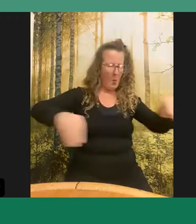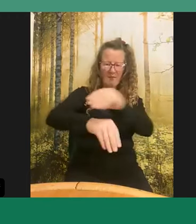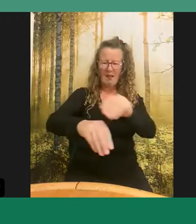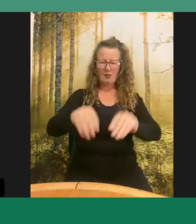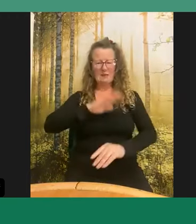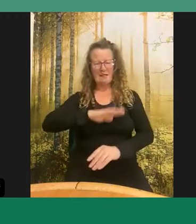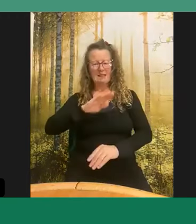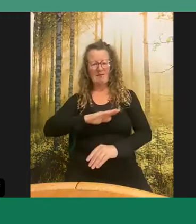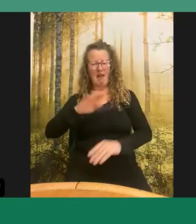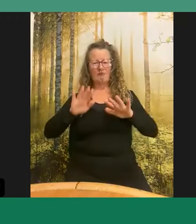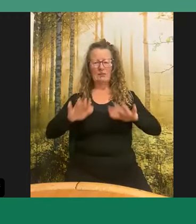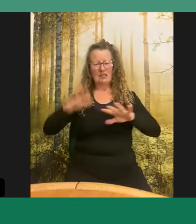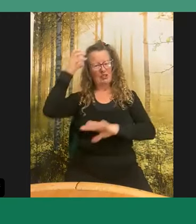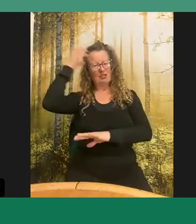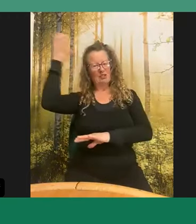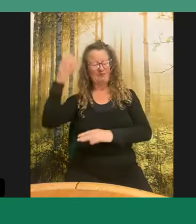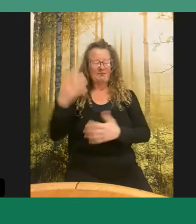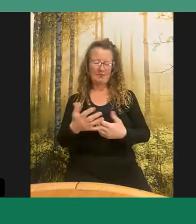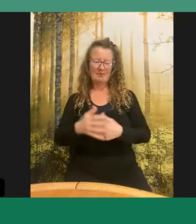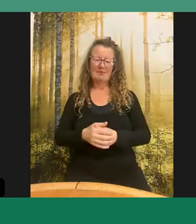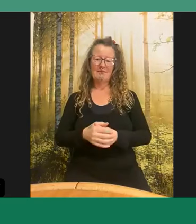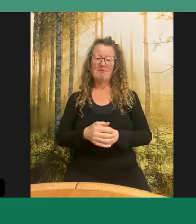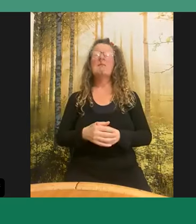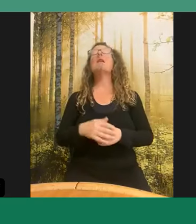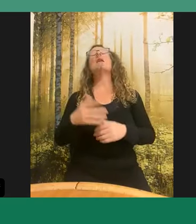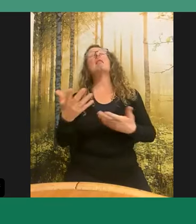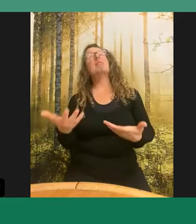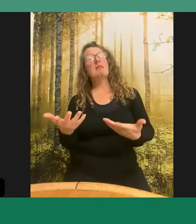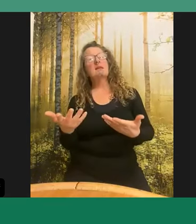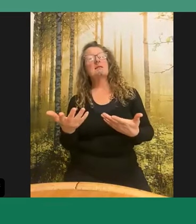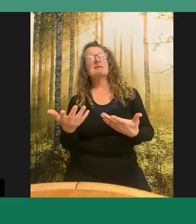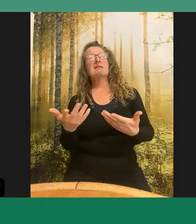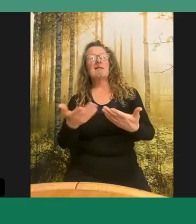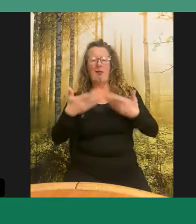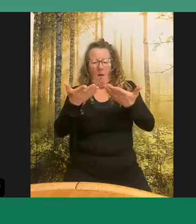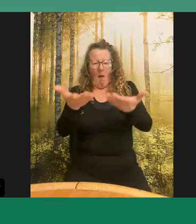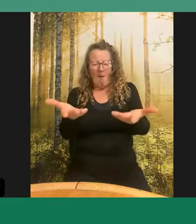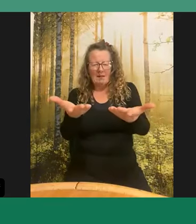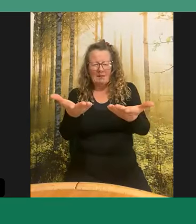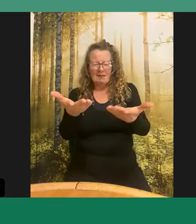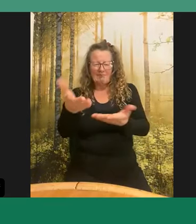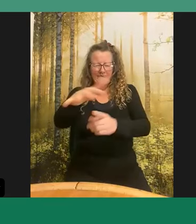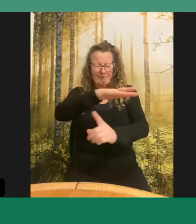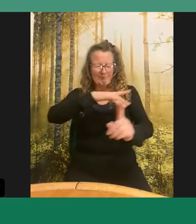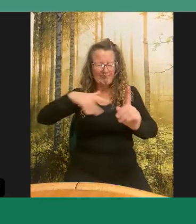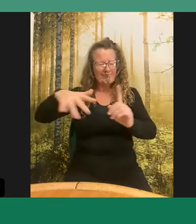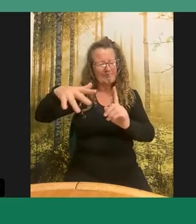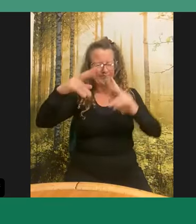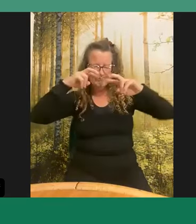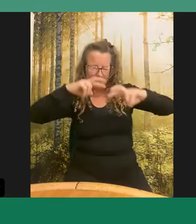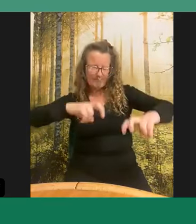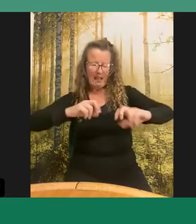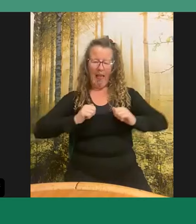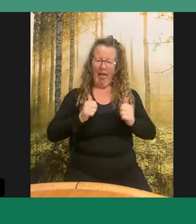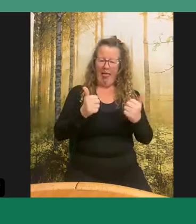space hosted in Hubs Mozilla. The space presents three different routes for exploration that delve deeper into the themes of healthcare, transport, and